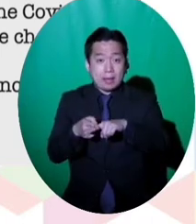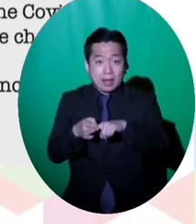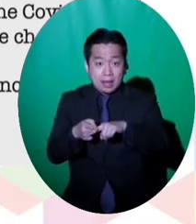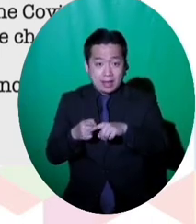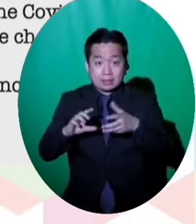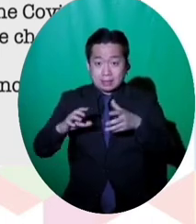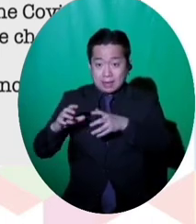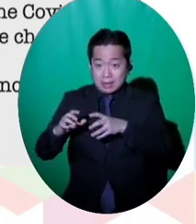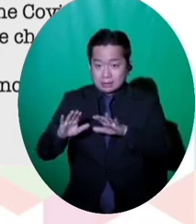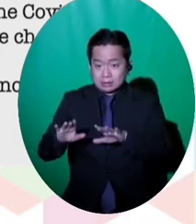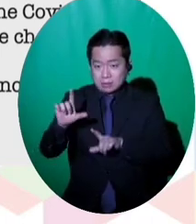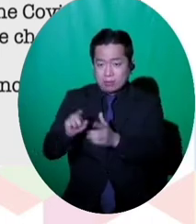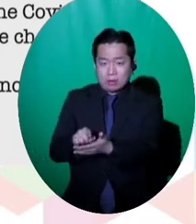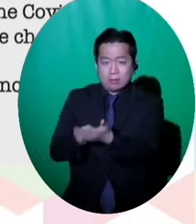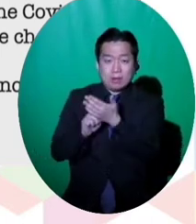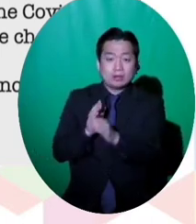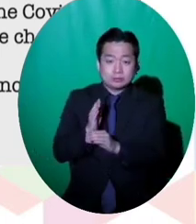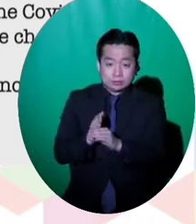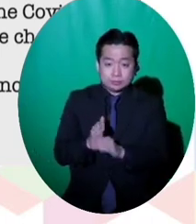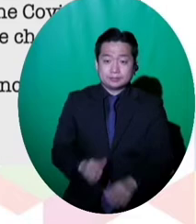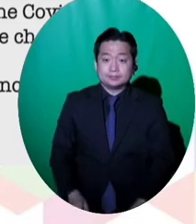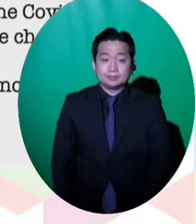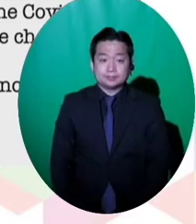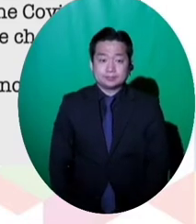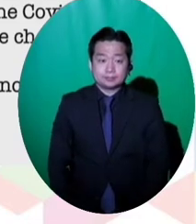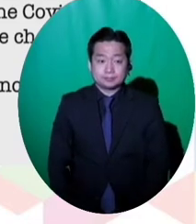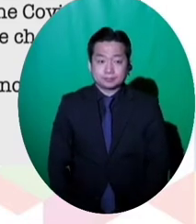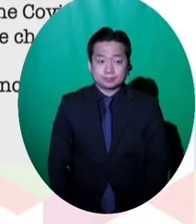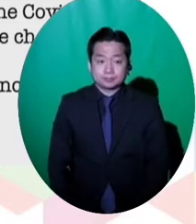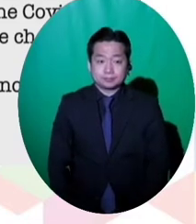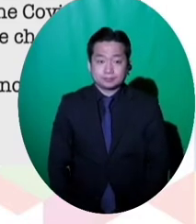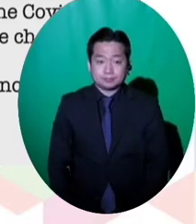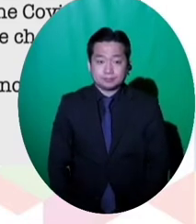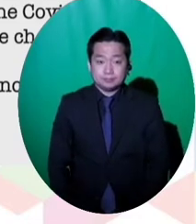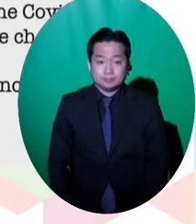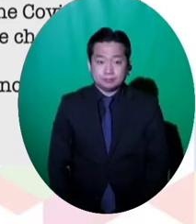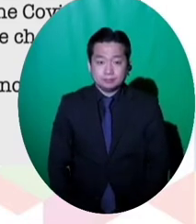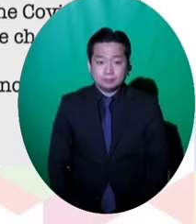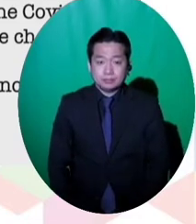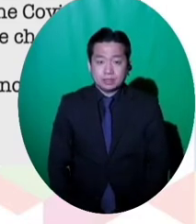recently acknowledged is a source of economic strain,